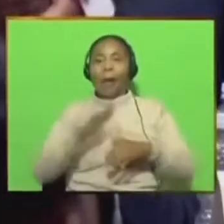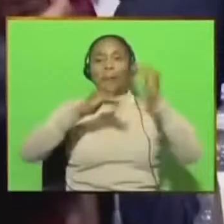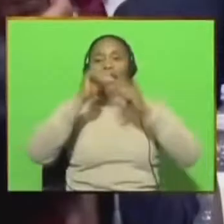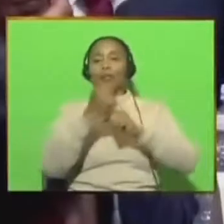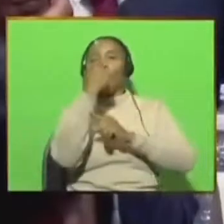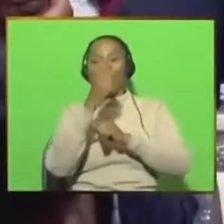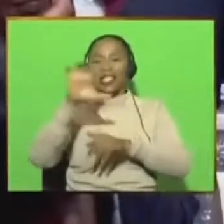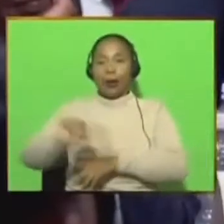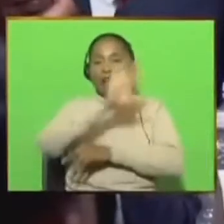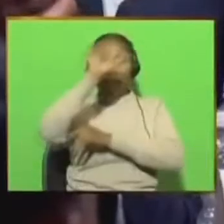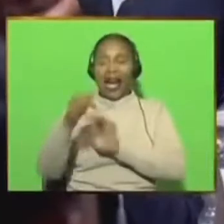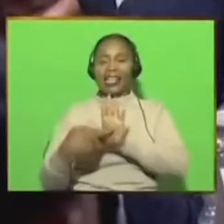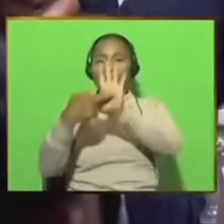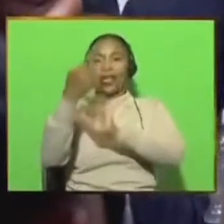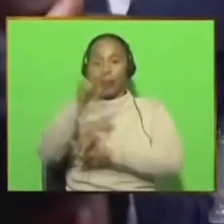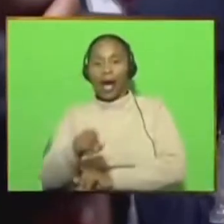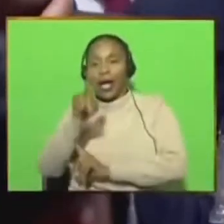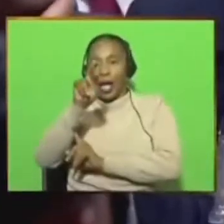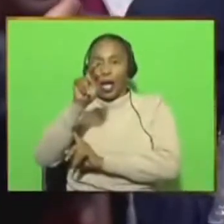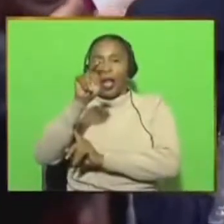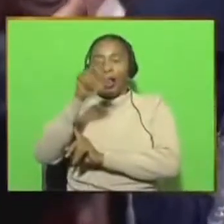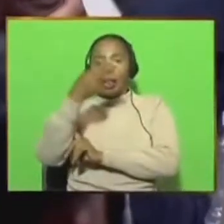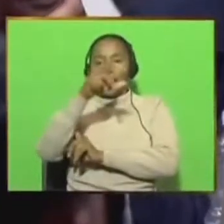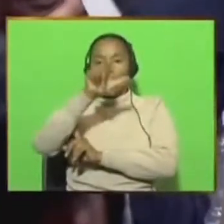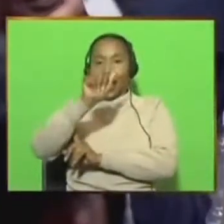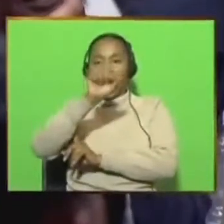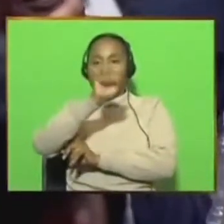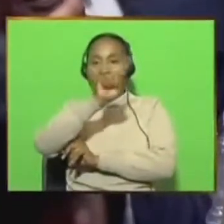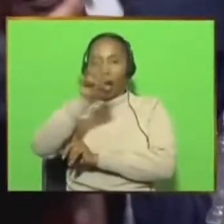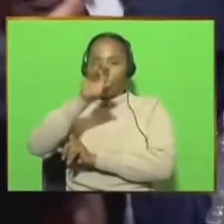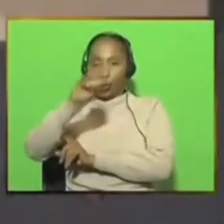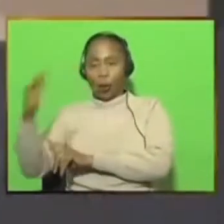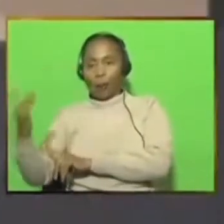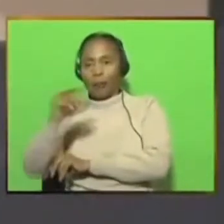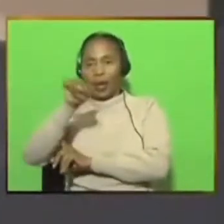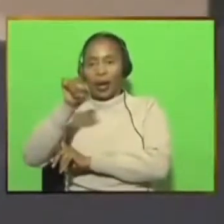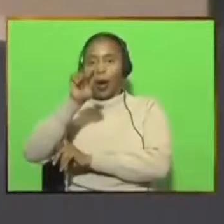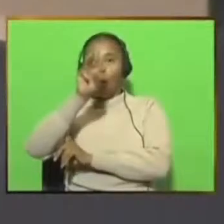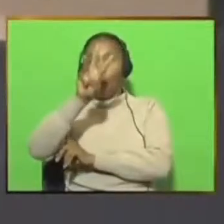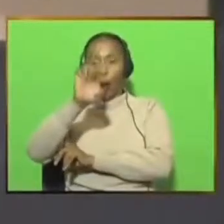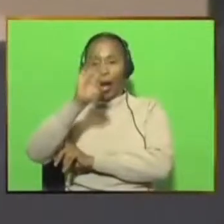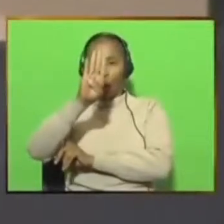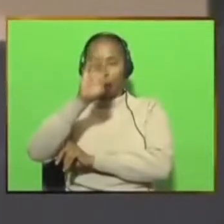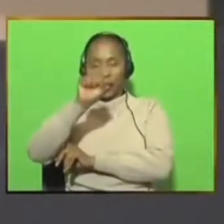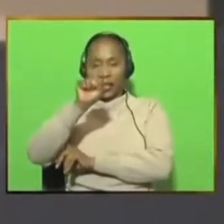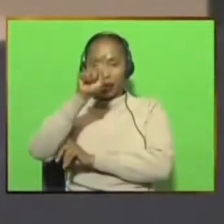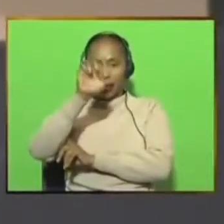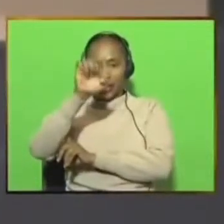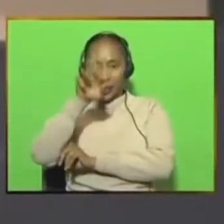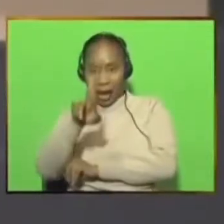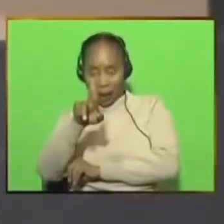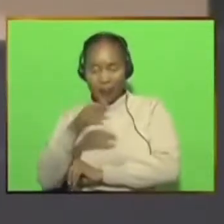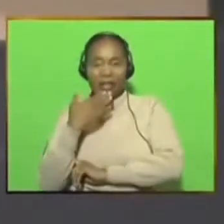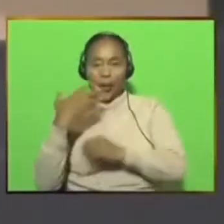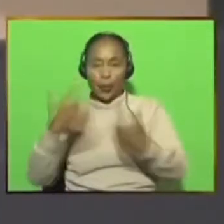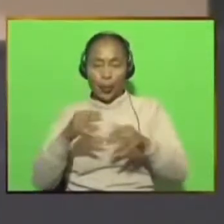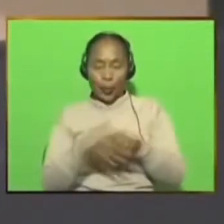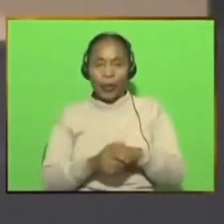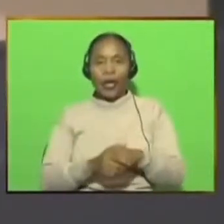Alliance will be represented by Jasmine Peterson, Honorable Jasmine Peterson. Thank you. You got the name? Chief